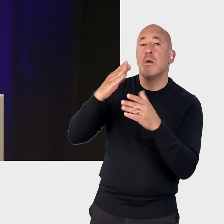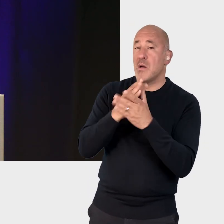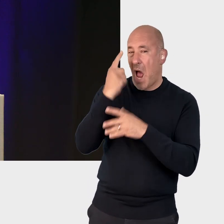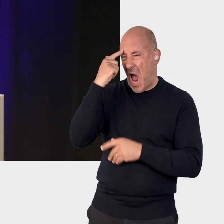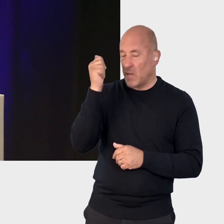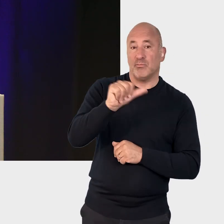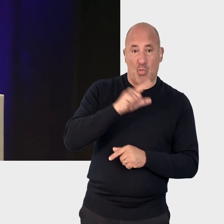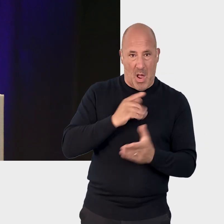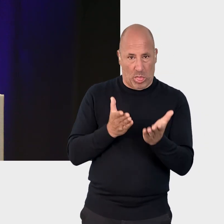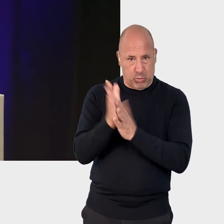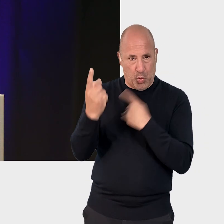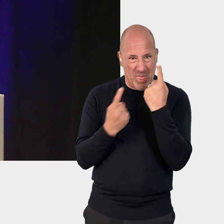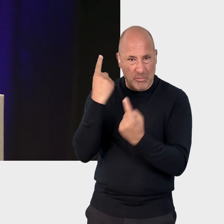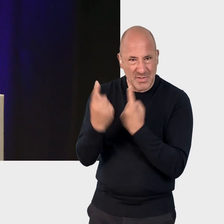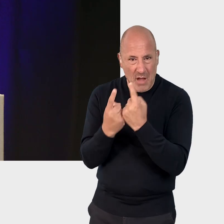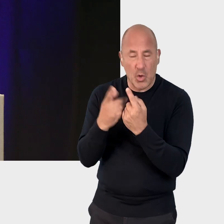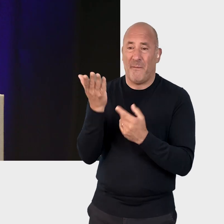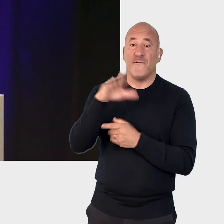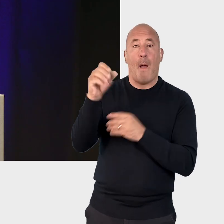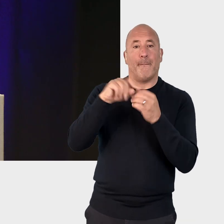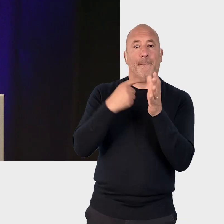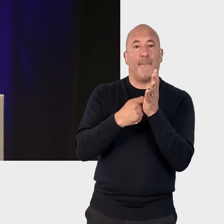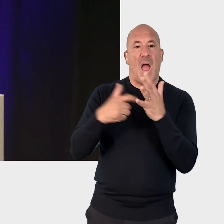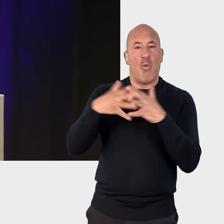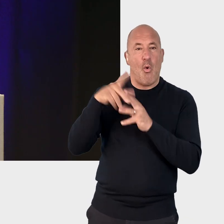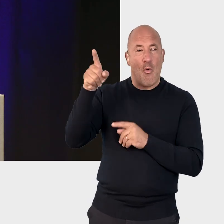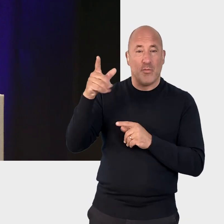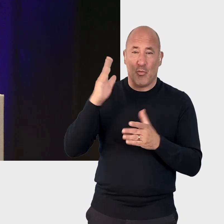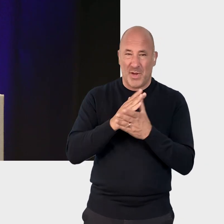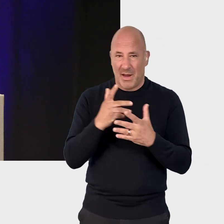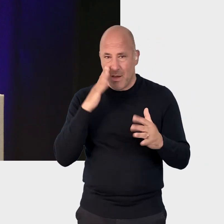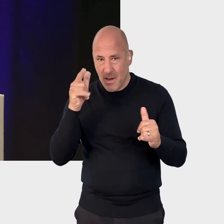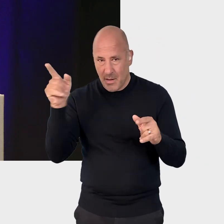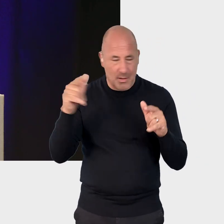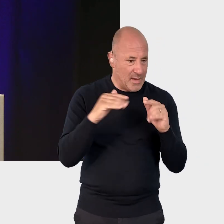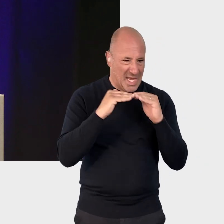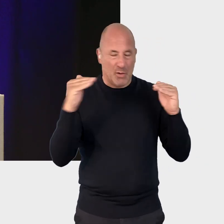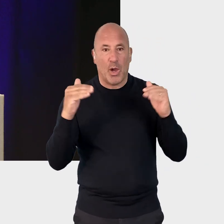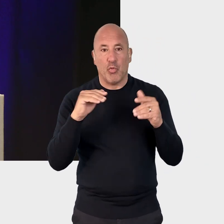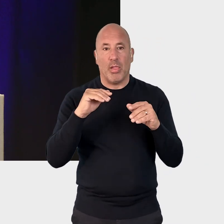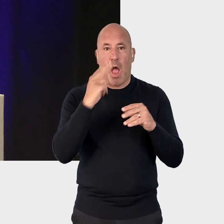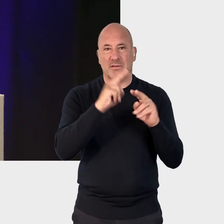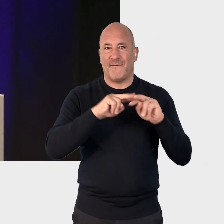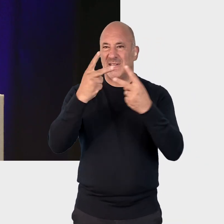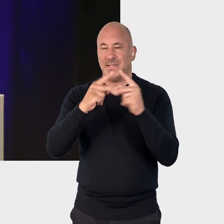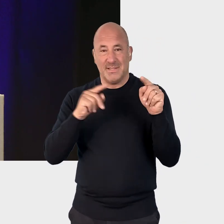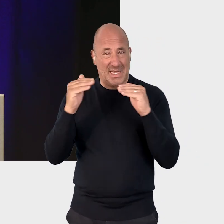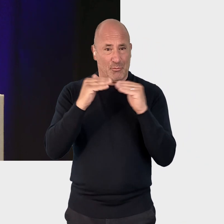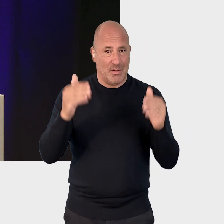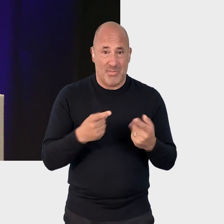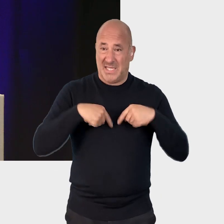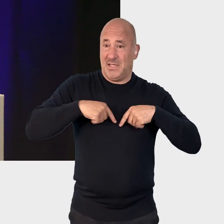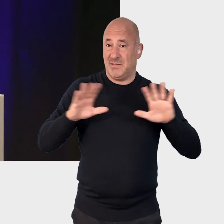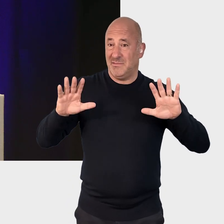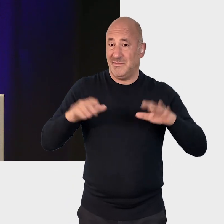are the experts in their lived experiences, their lives, and being Barrovian. So it's really about making sure they're on that equal footing with